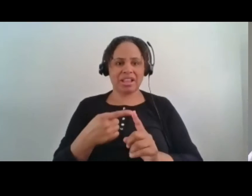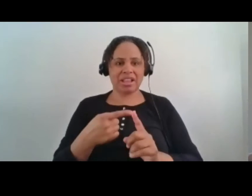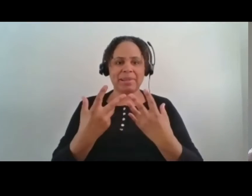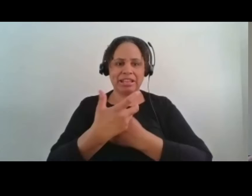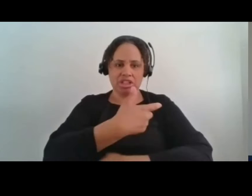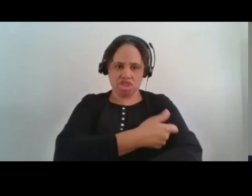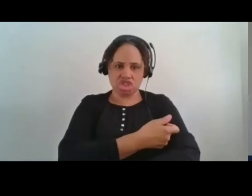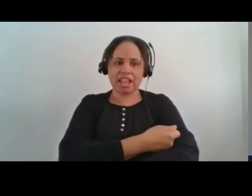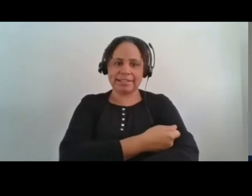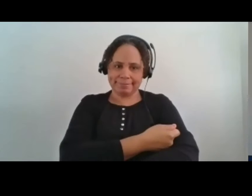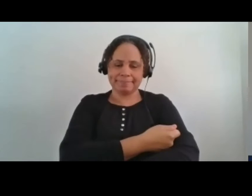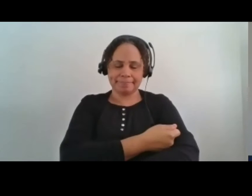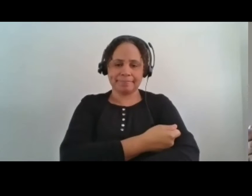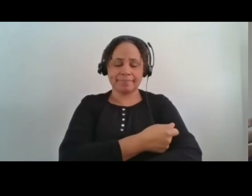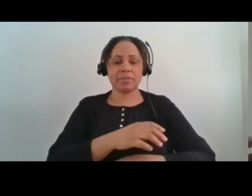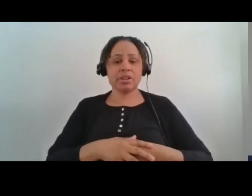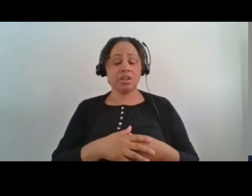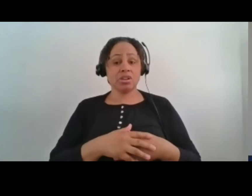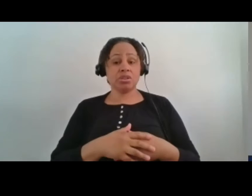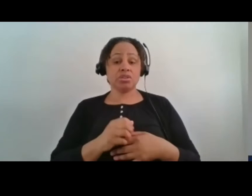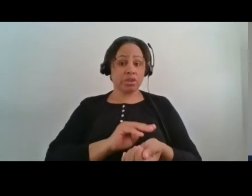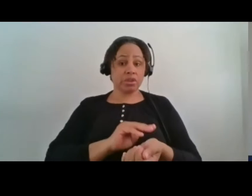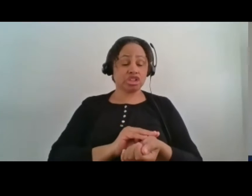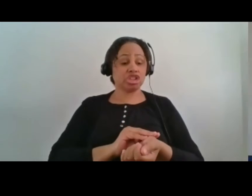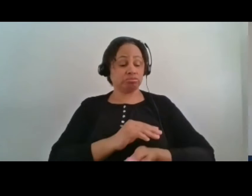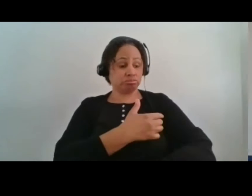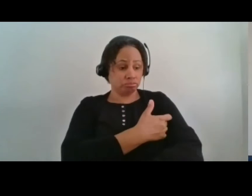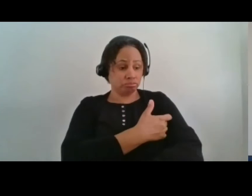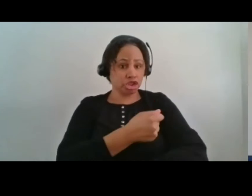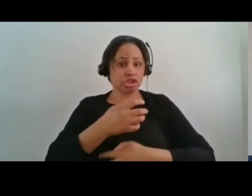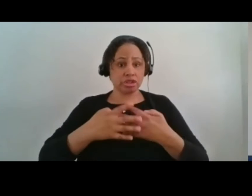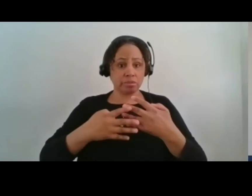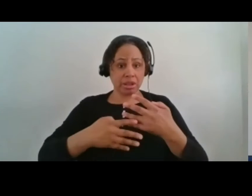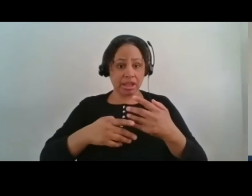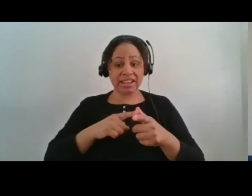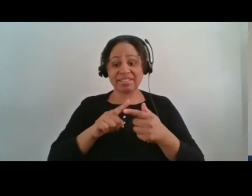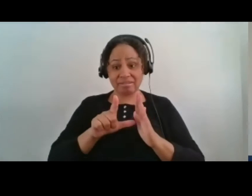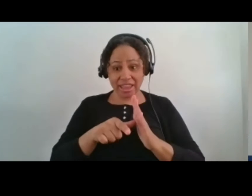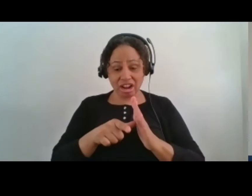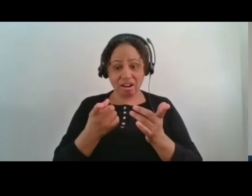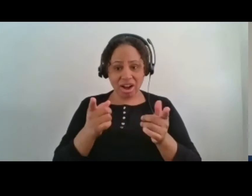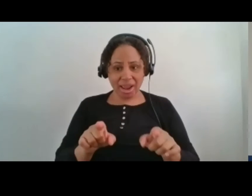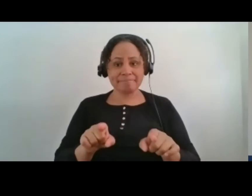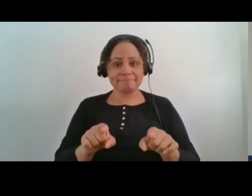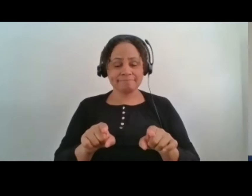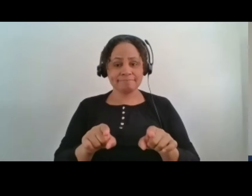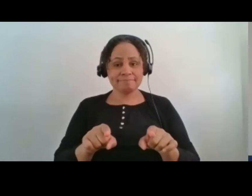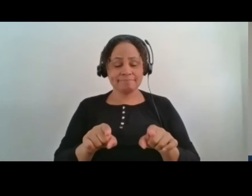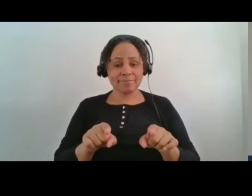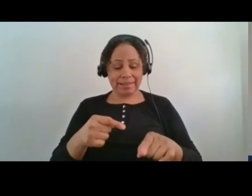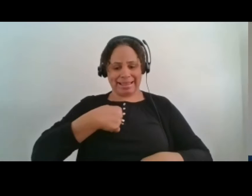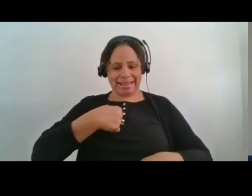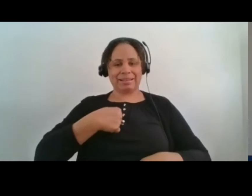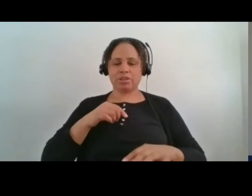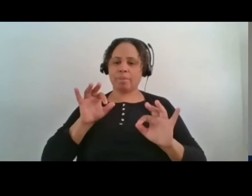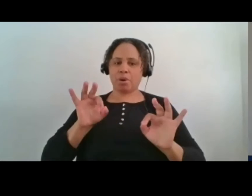they took our blood, and then later on it came out that that I was a perfect match